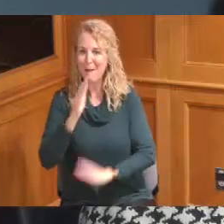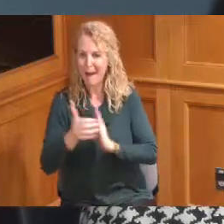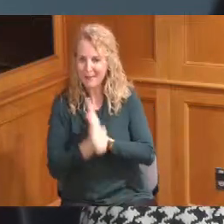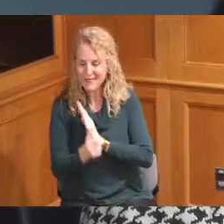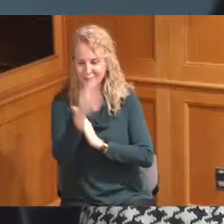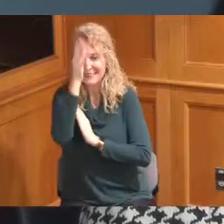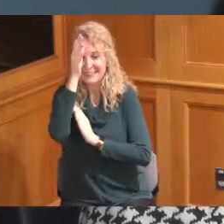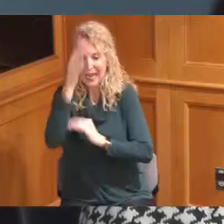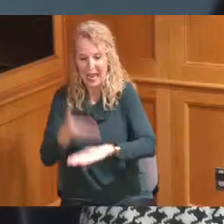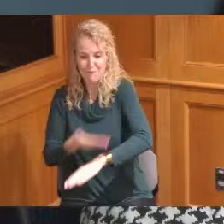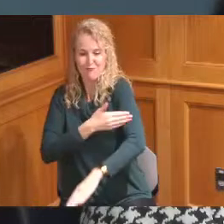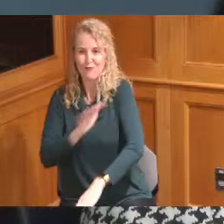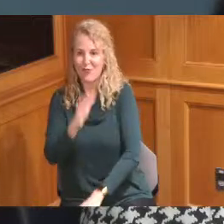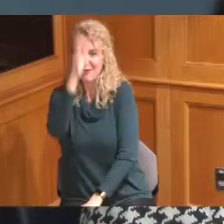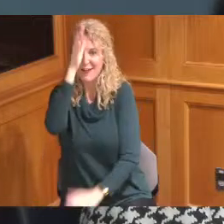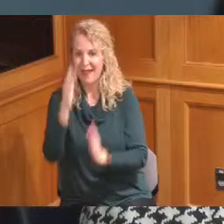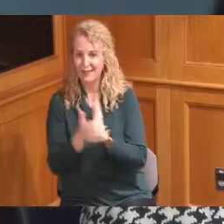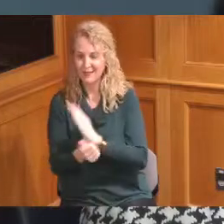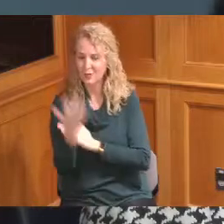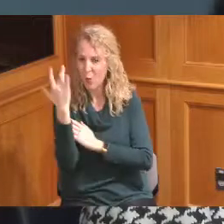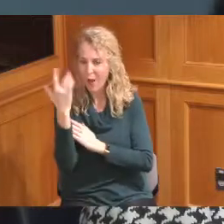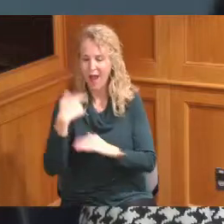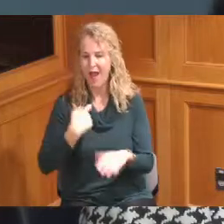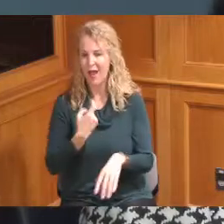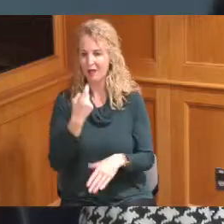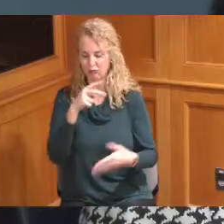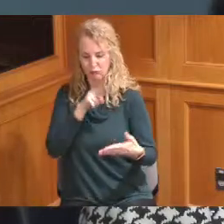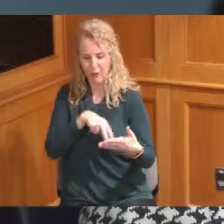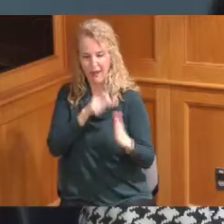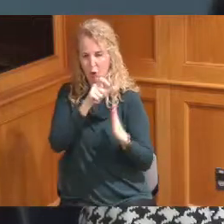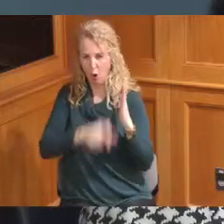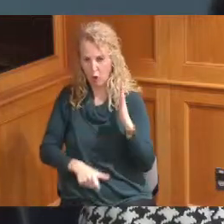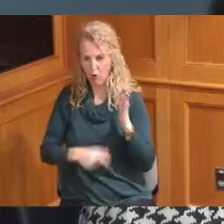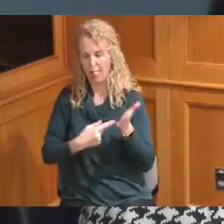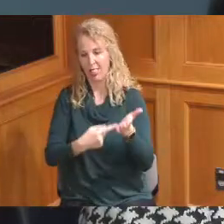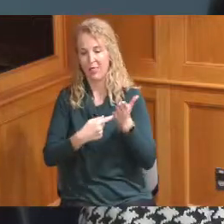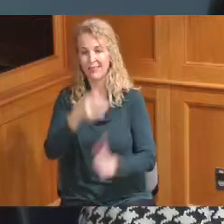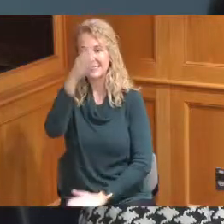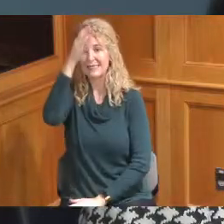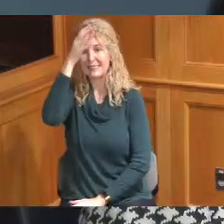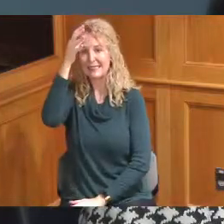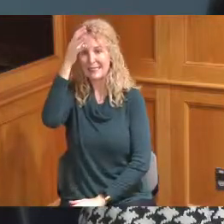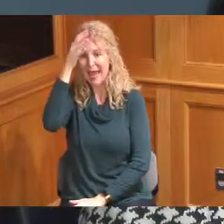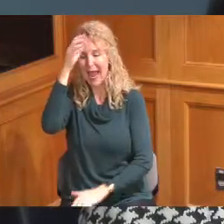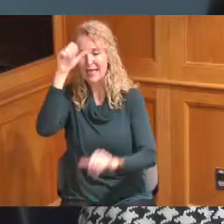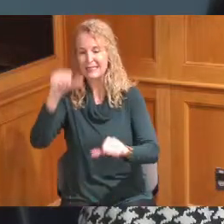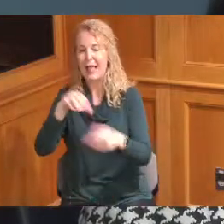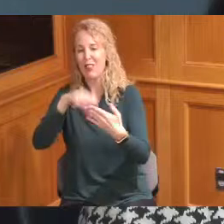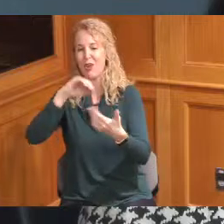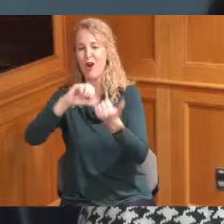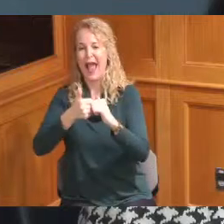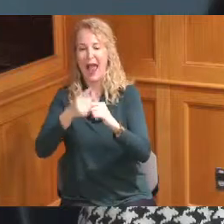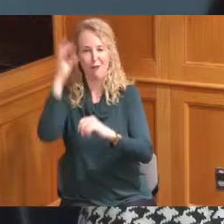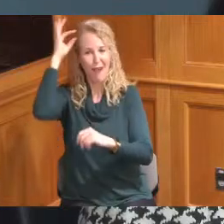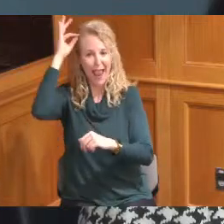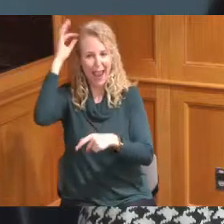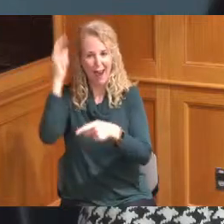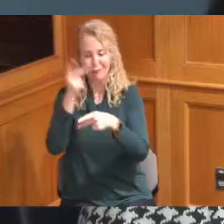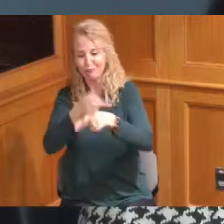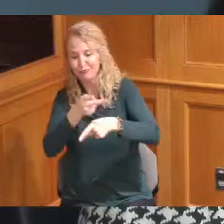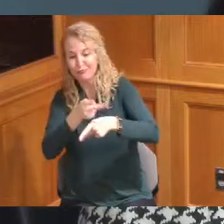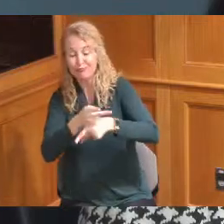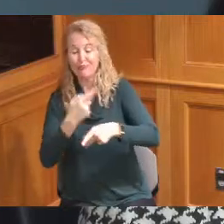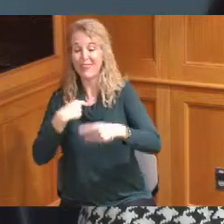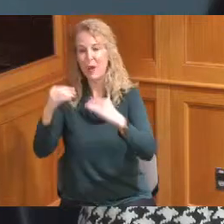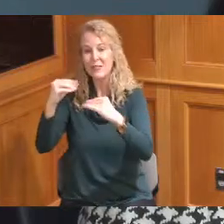me because there was an article about dads, and the article was Dads Do Hair Too. And they were teaching dads how to